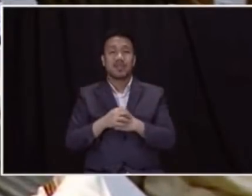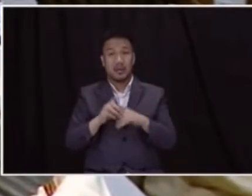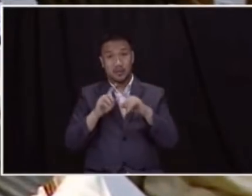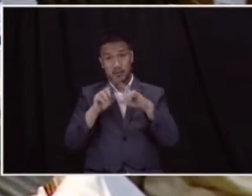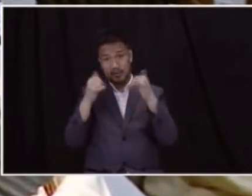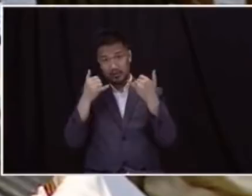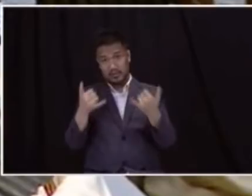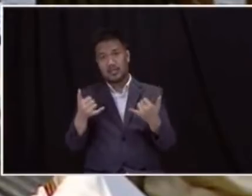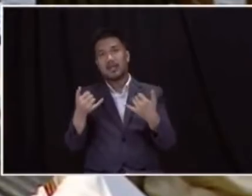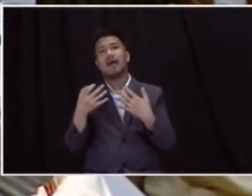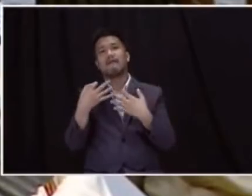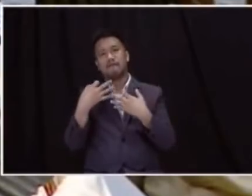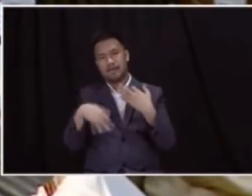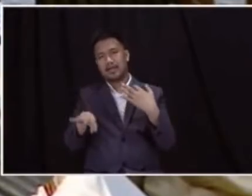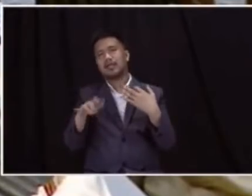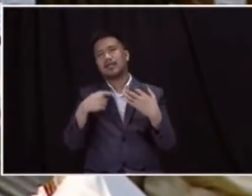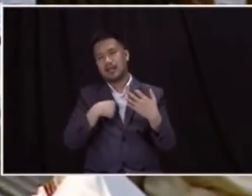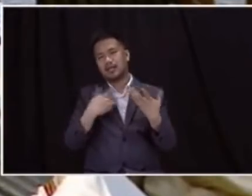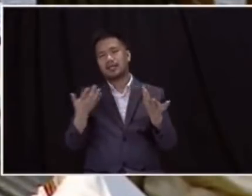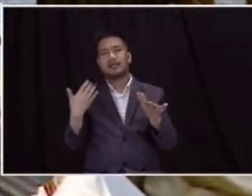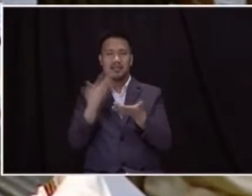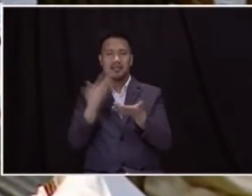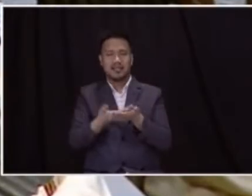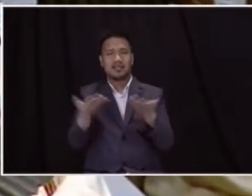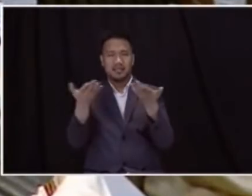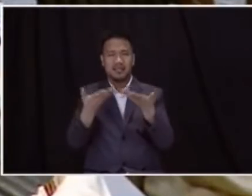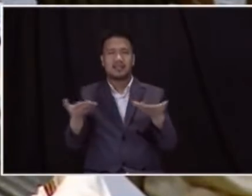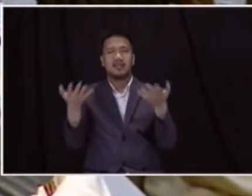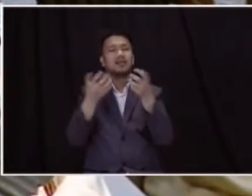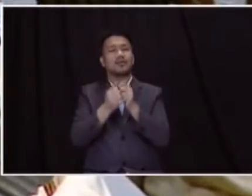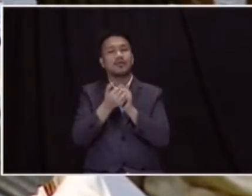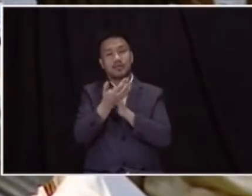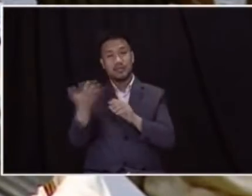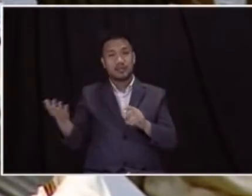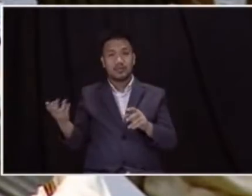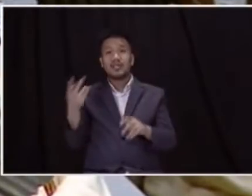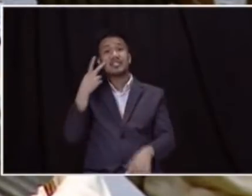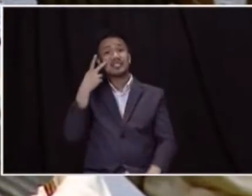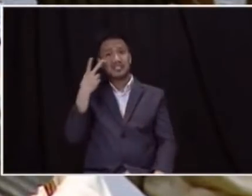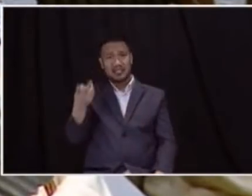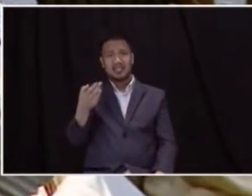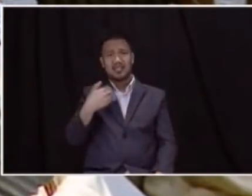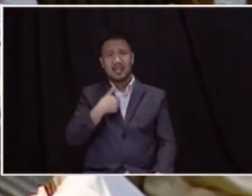Today I am finally here with you. See,